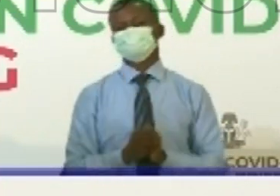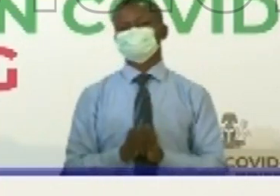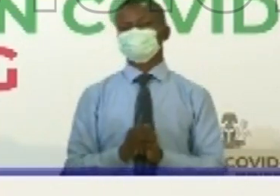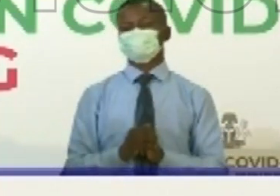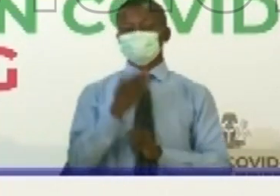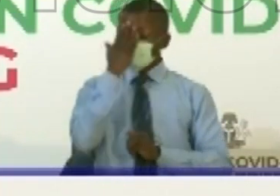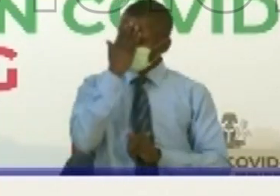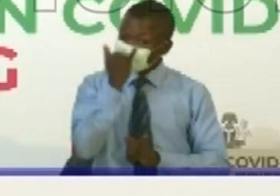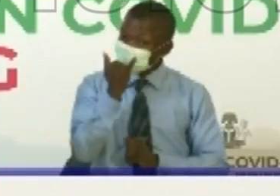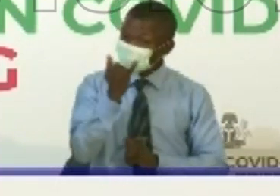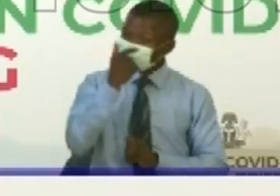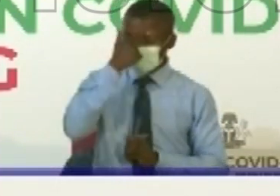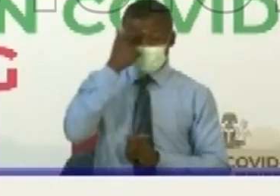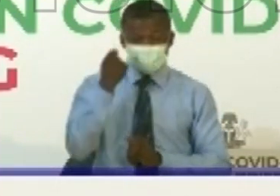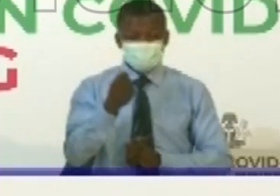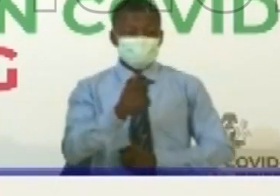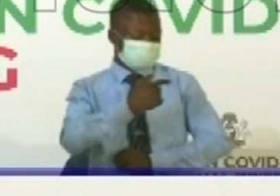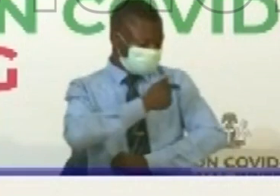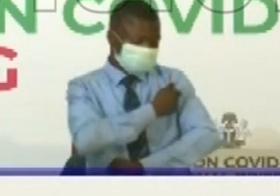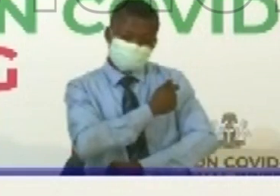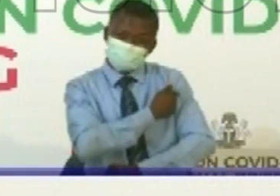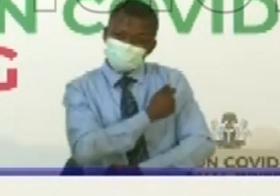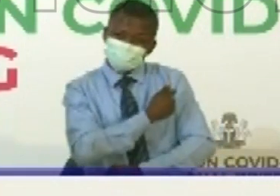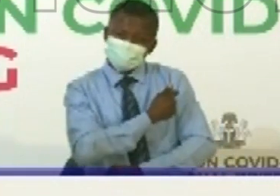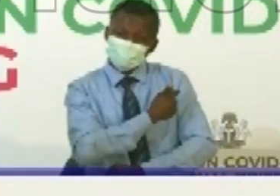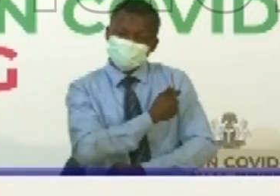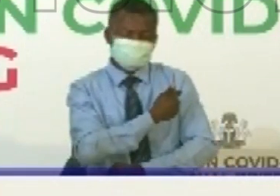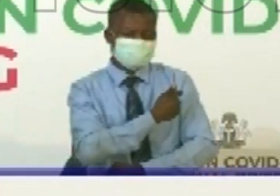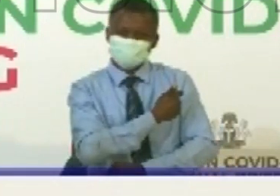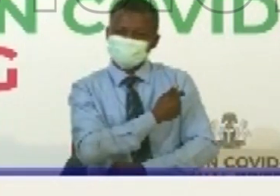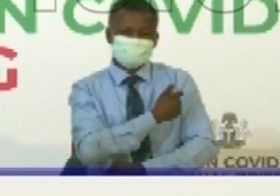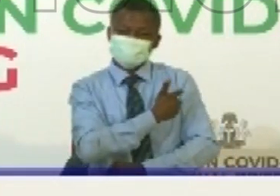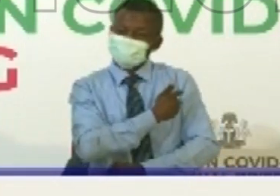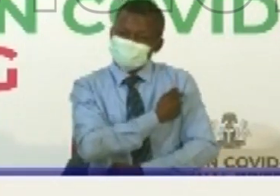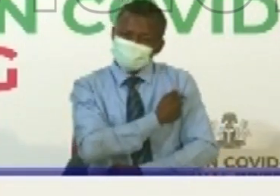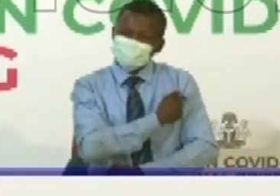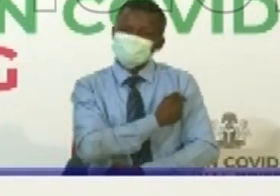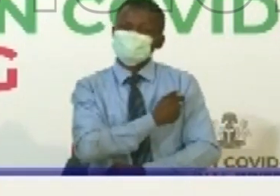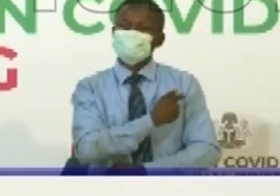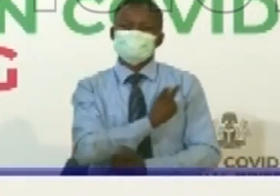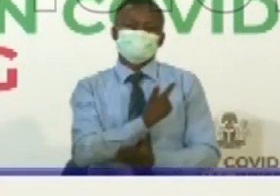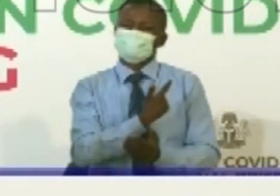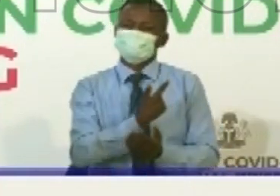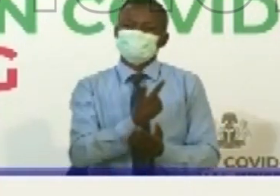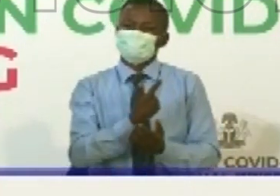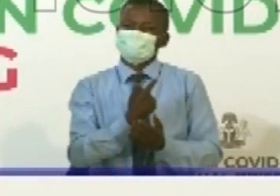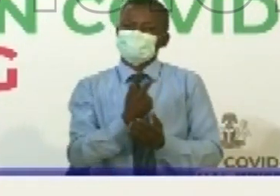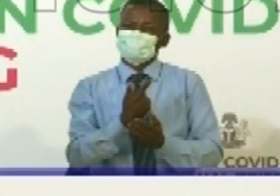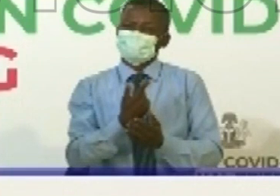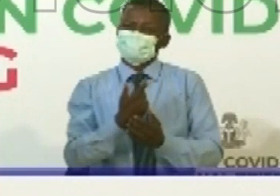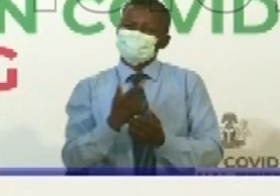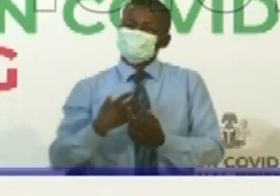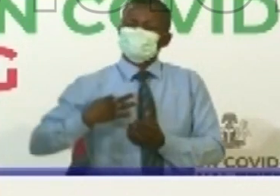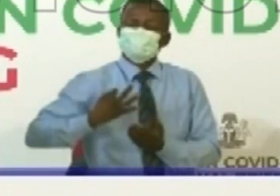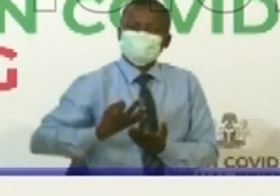Because vaccines are things that you give mass application. You